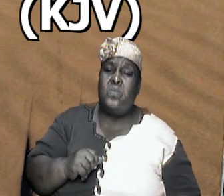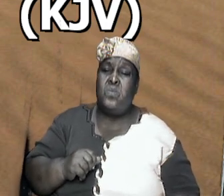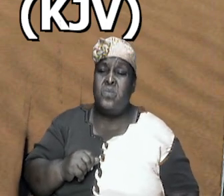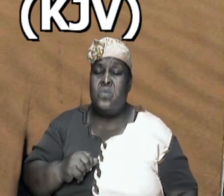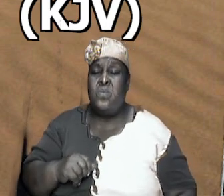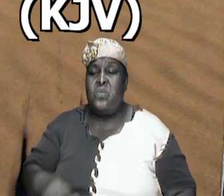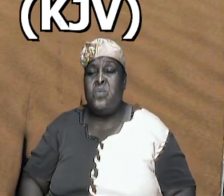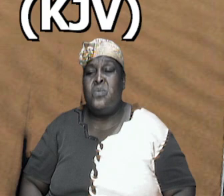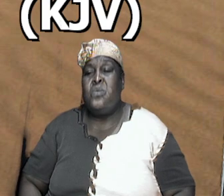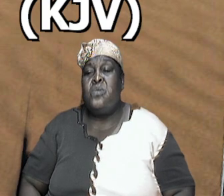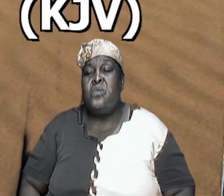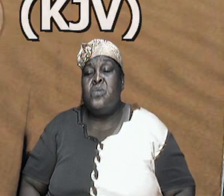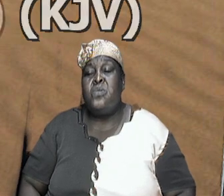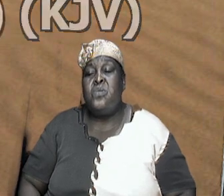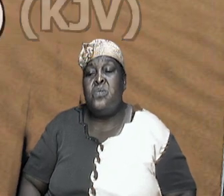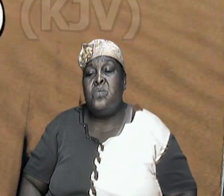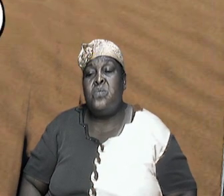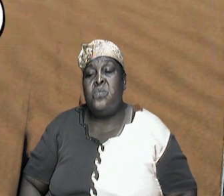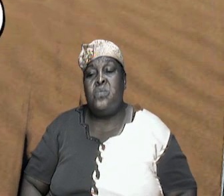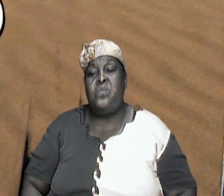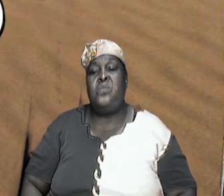Verse 6.